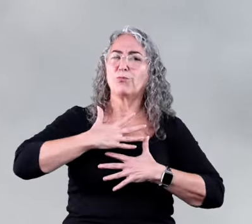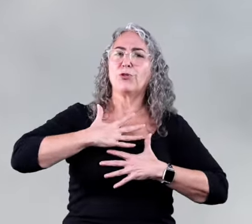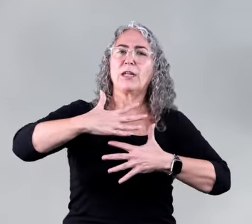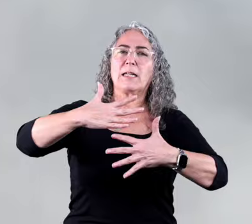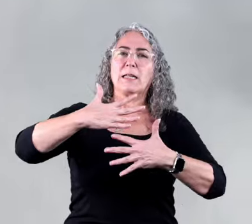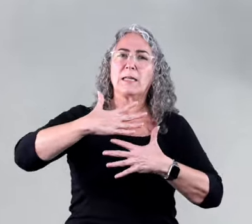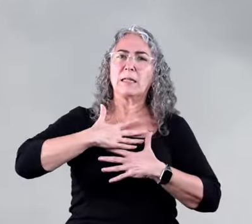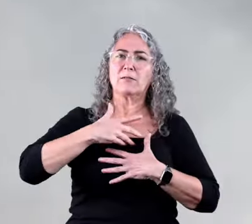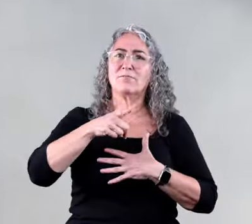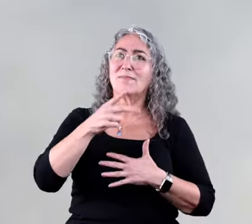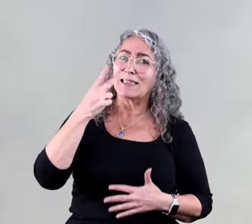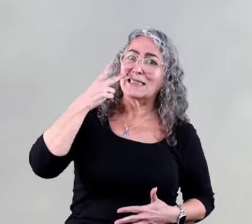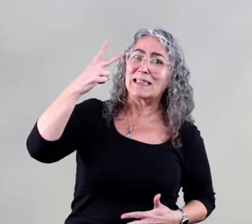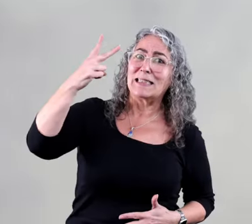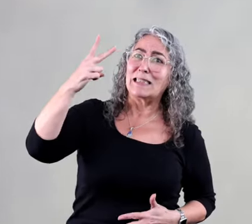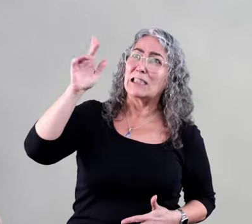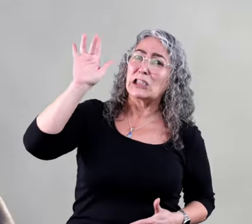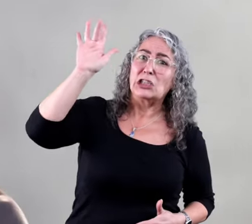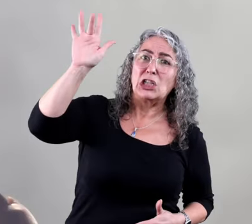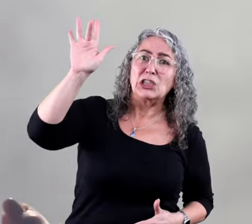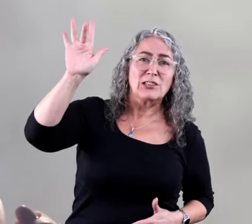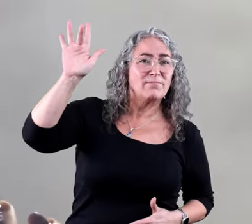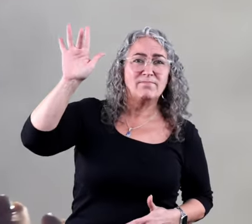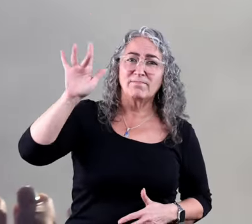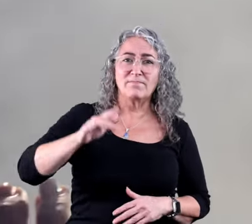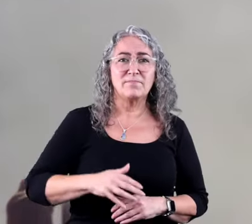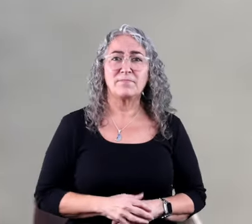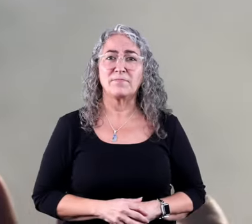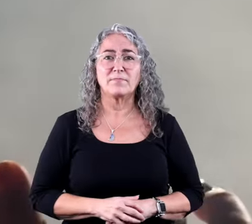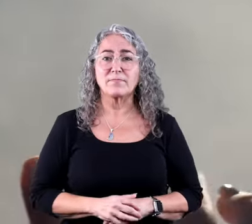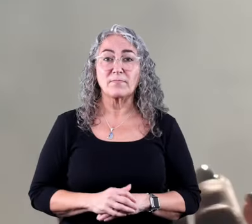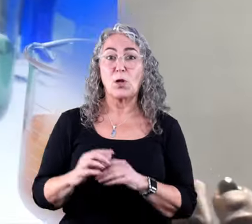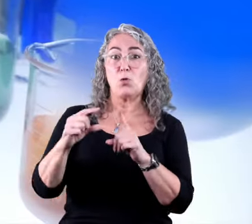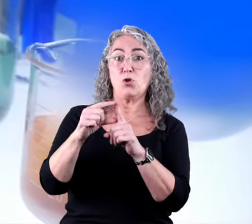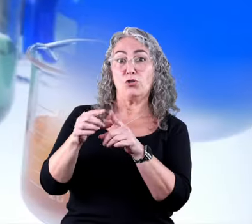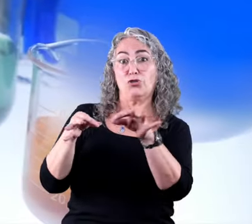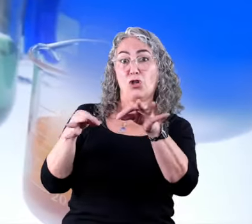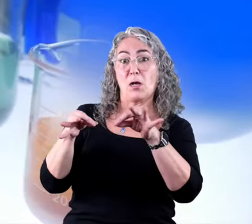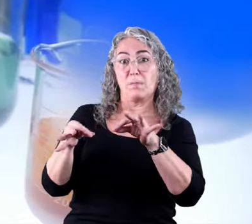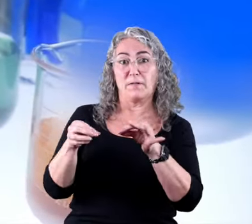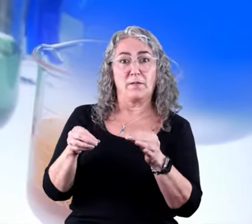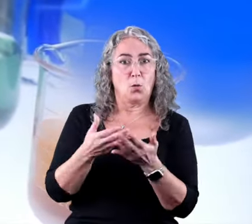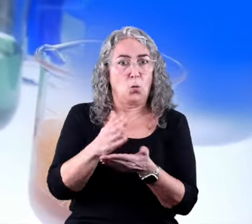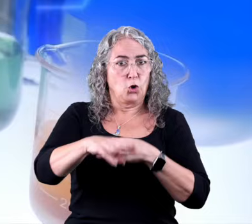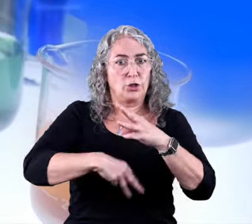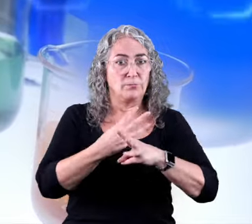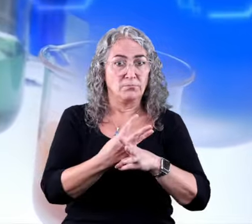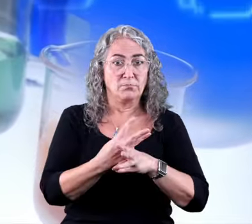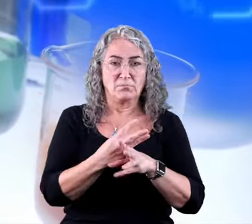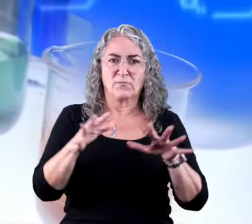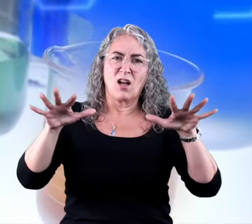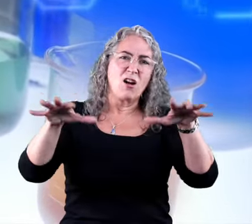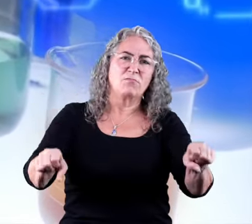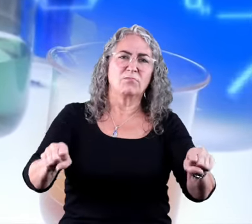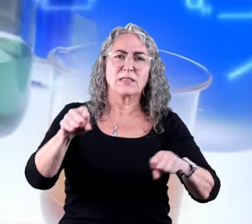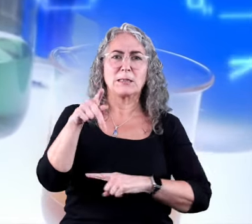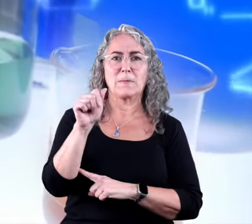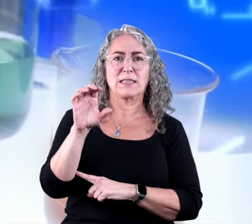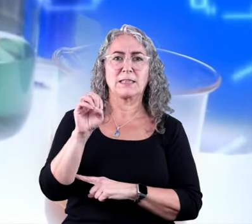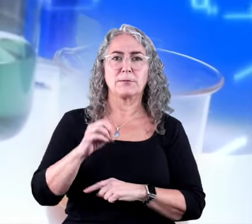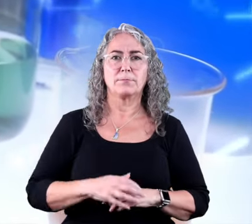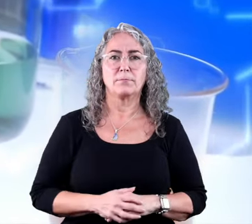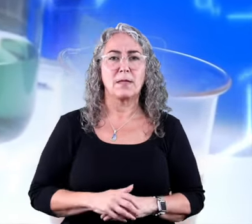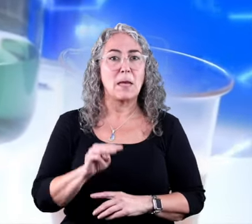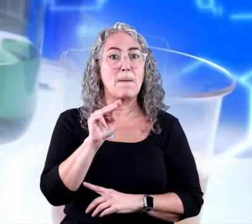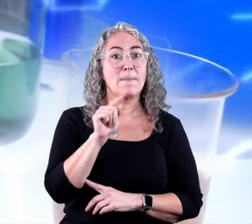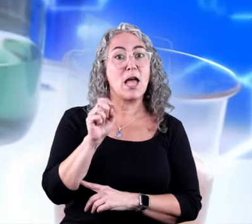space, like the air you breathe, you can't see or touch at all. We have a word to describe all the stuff in the world that takes